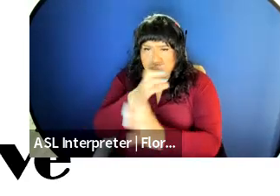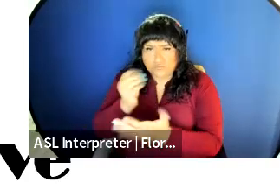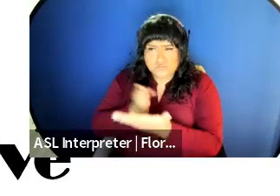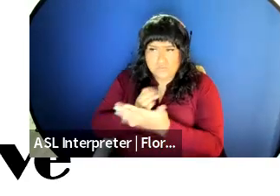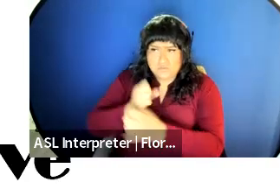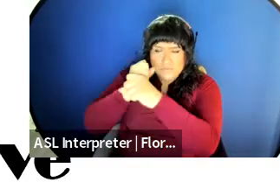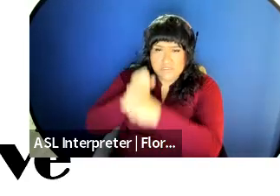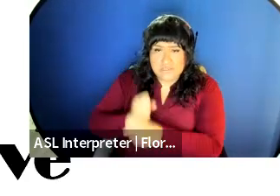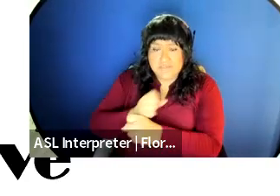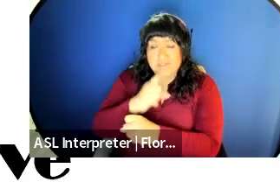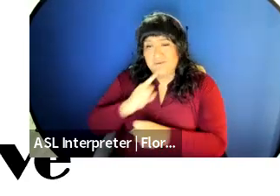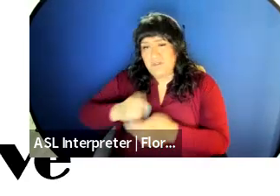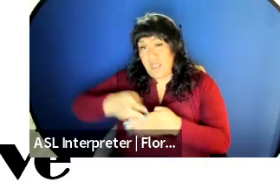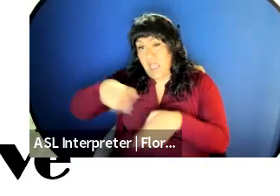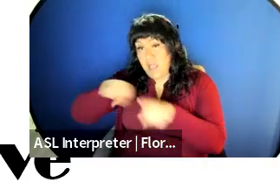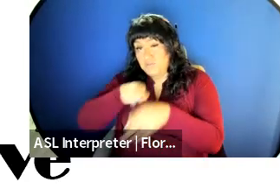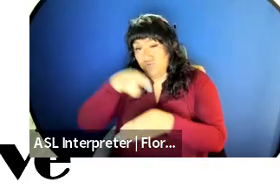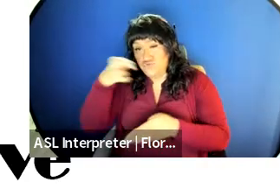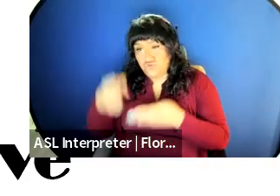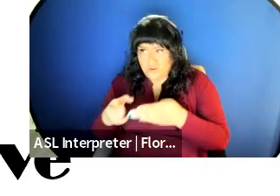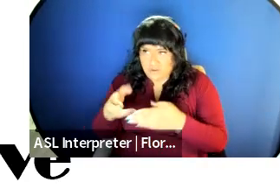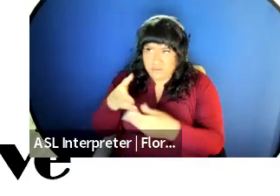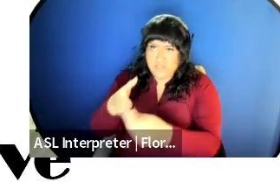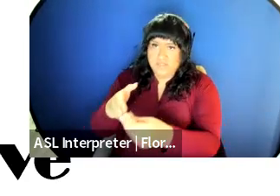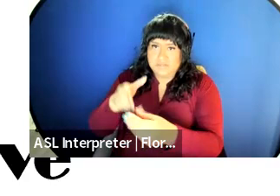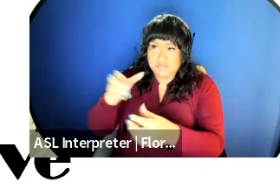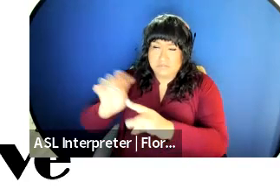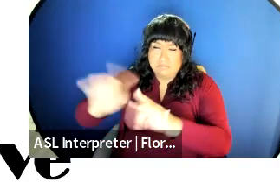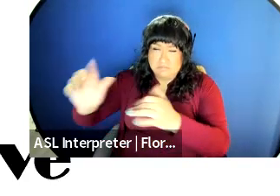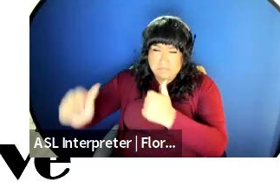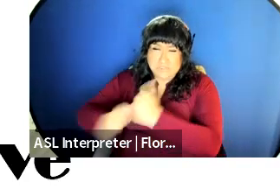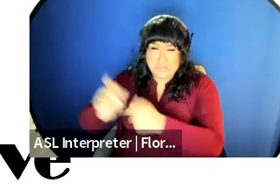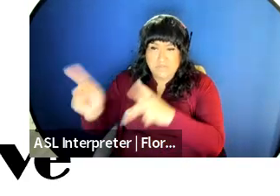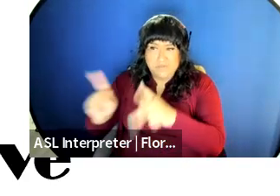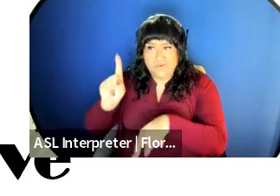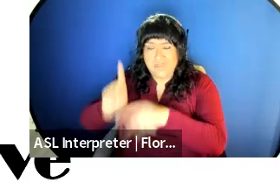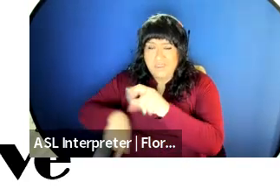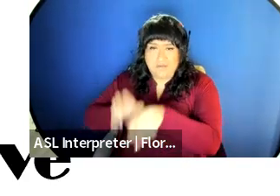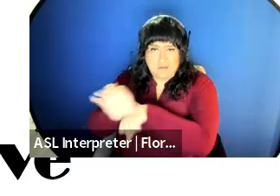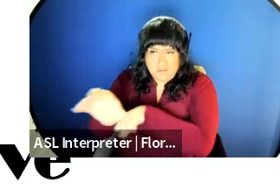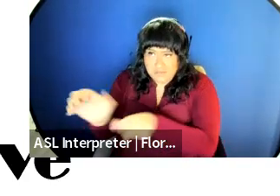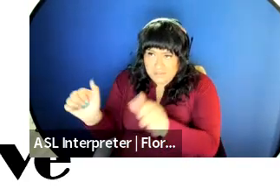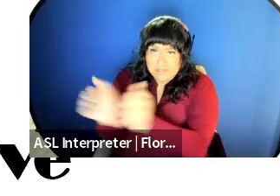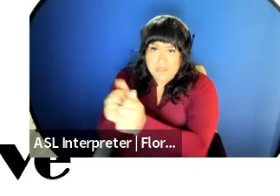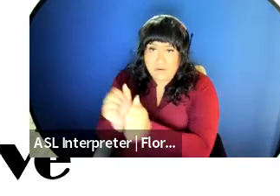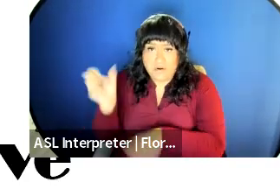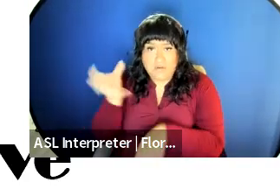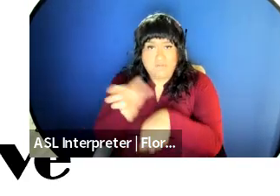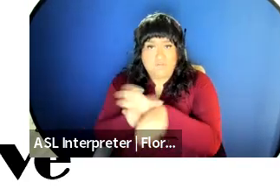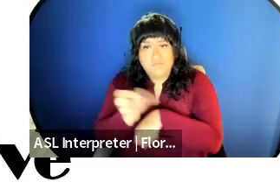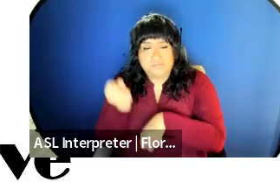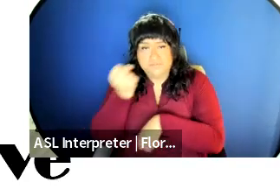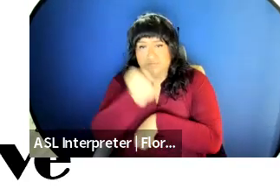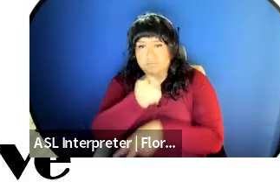consequently are even really extremely dangerous. People can't be forcibly detained or forcibly treated anymore. And